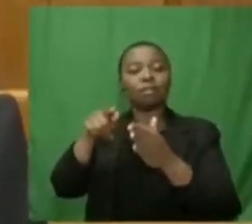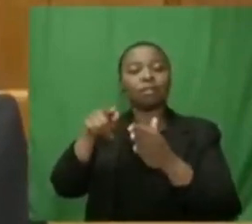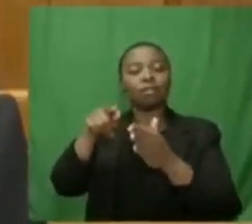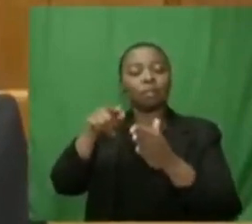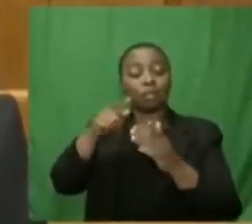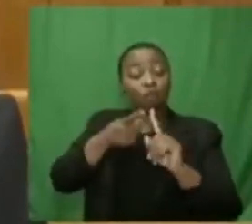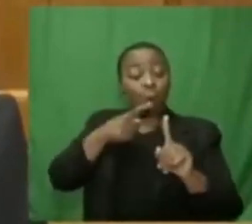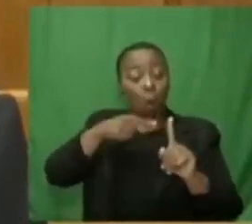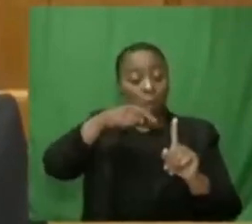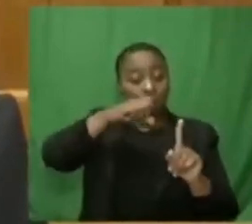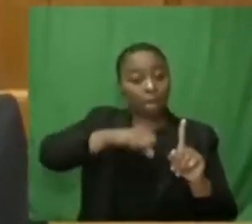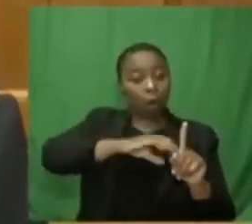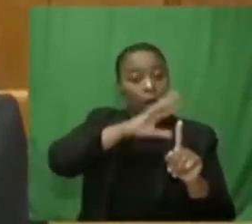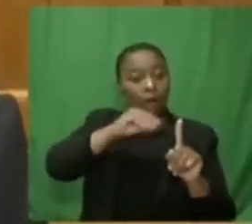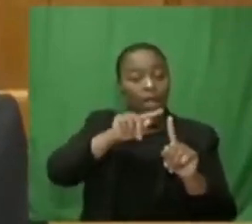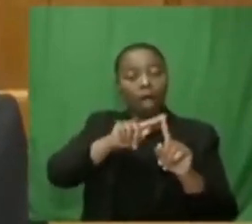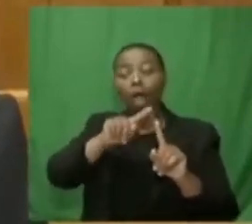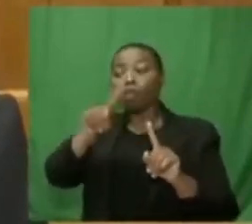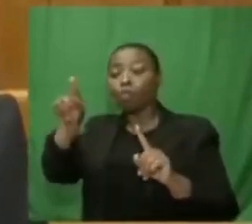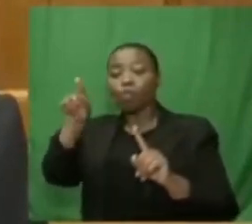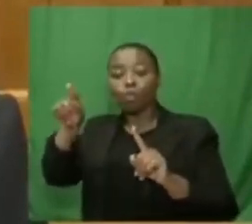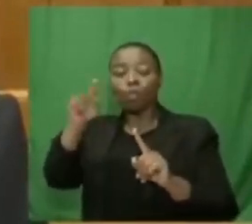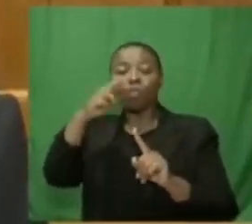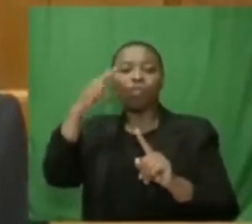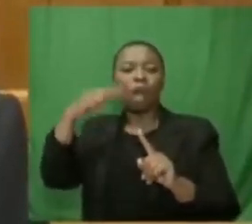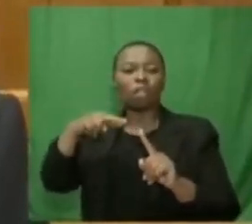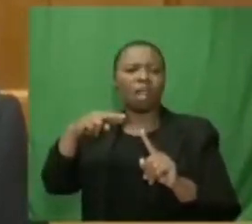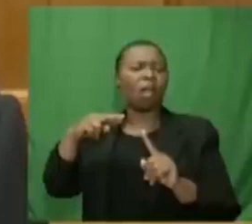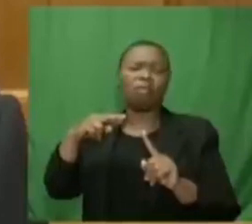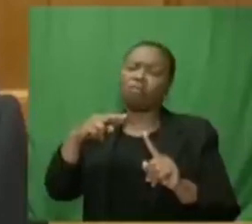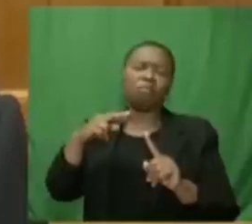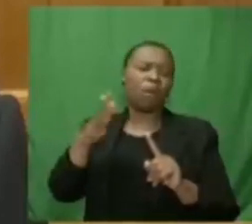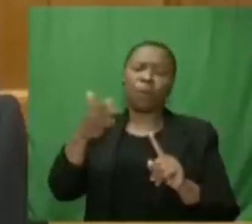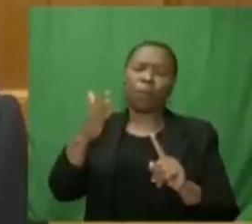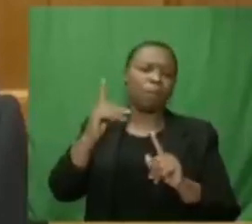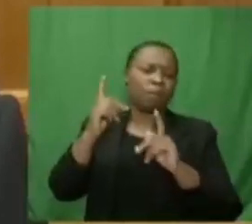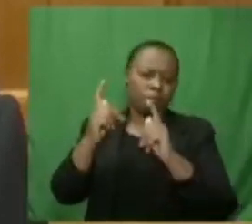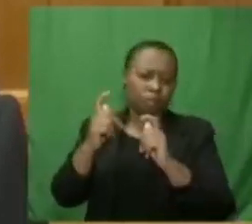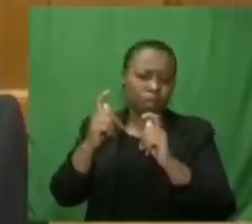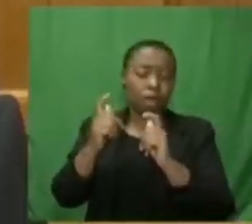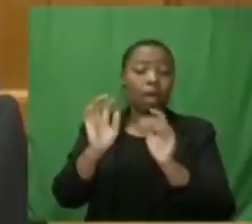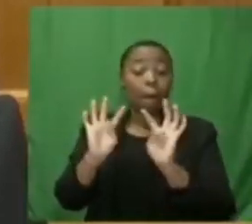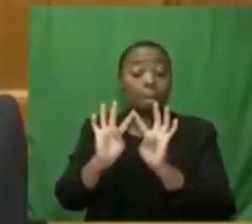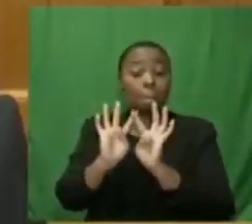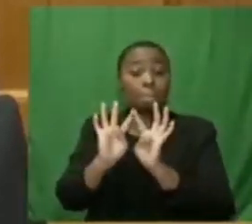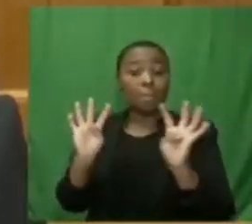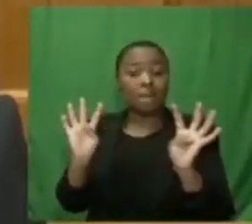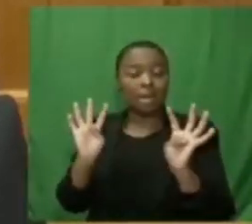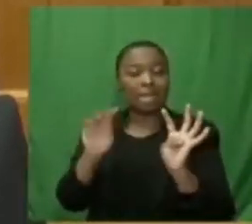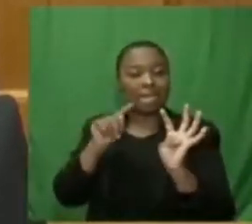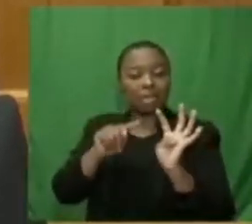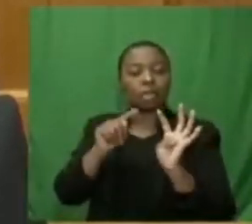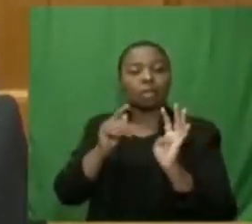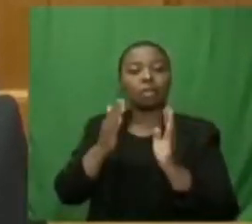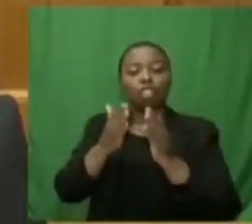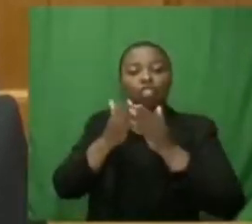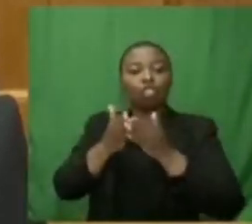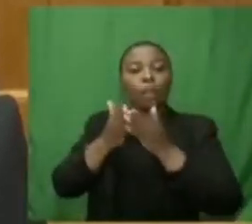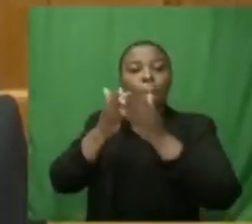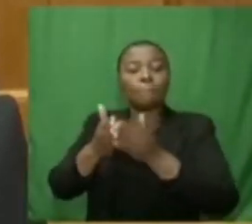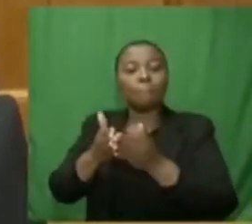Africa destined for Russia. The panel established that the ship docked at